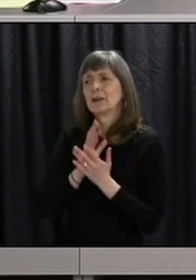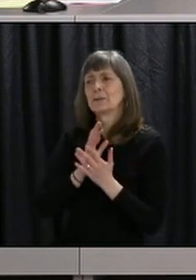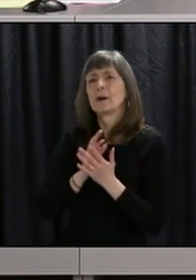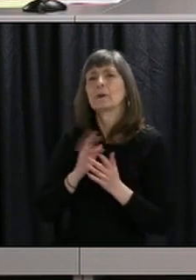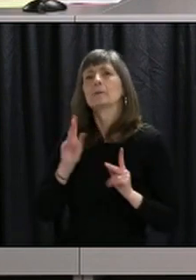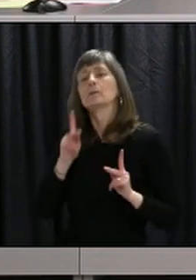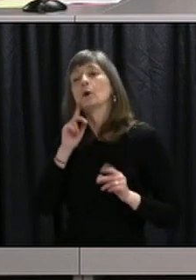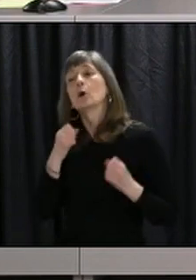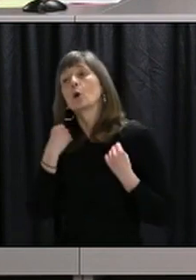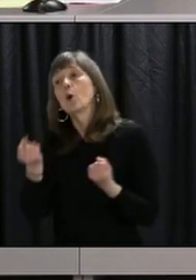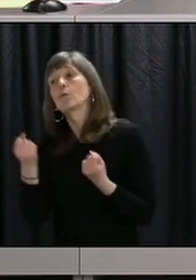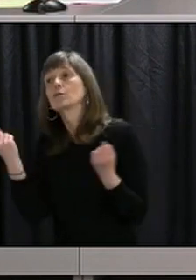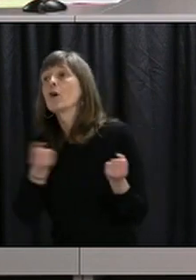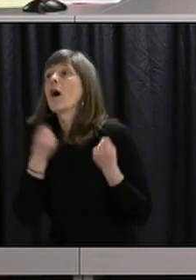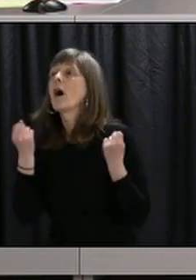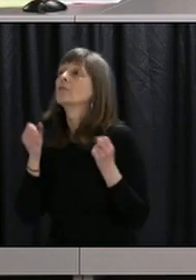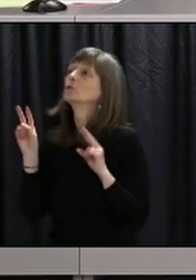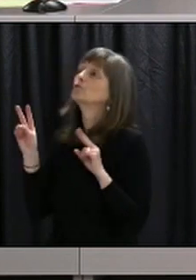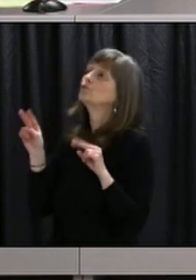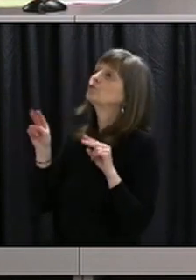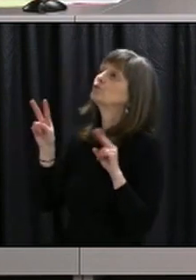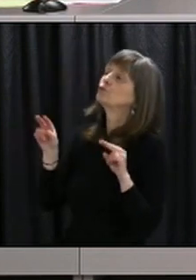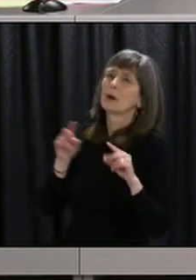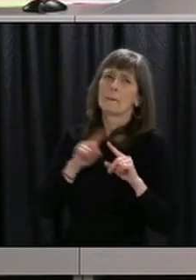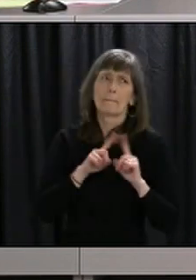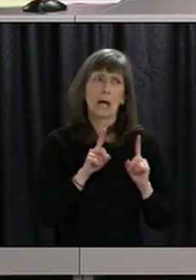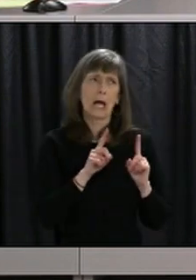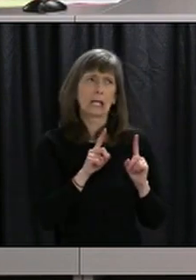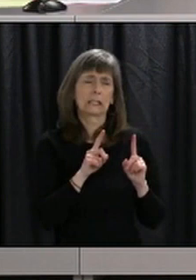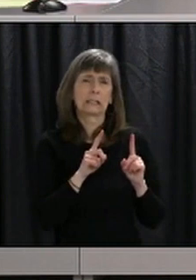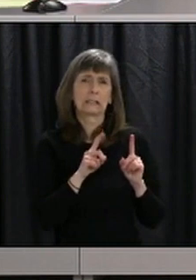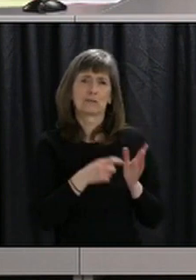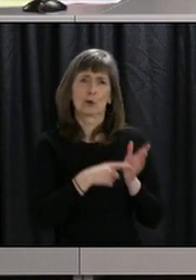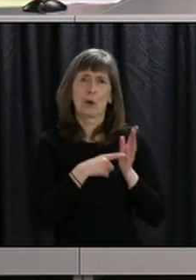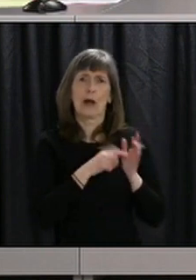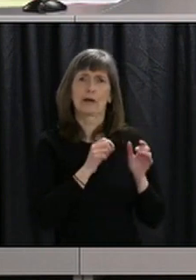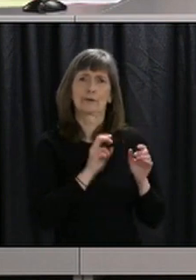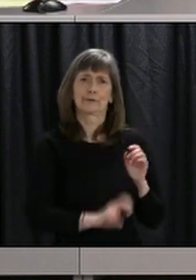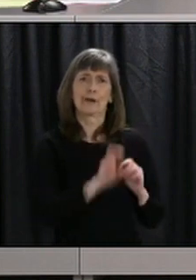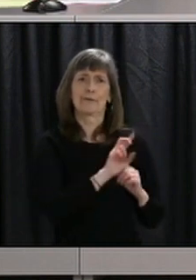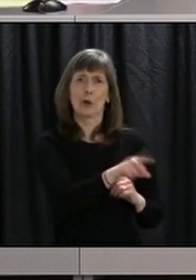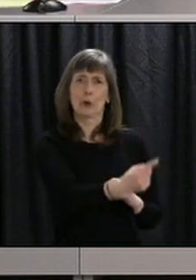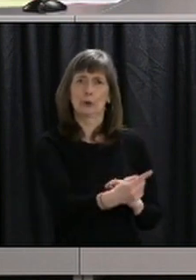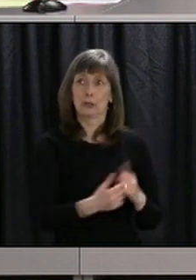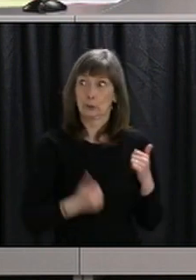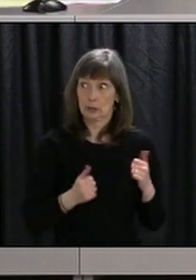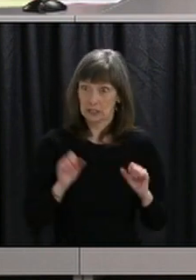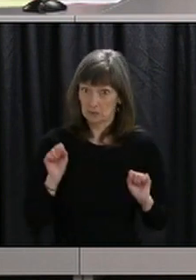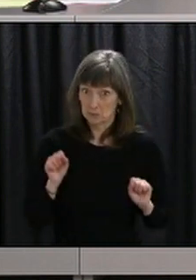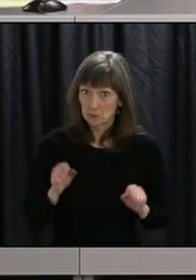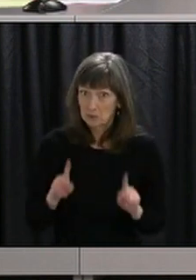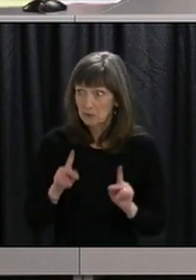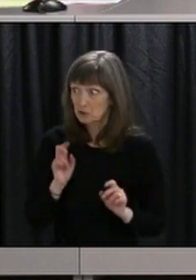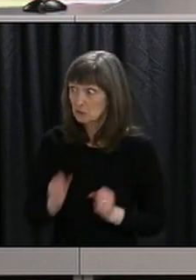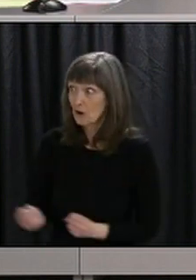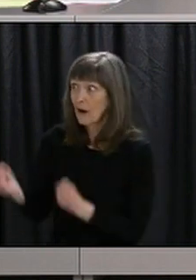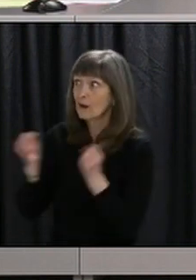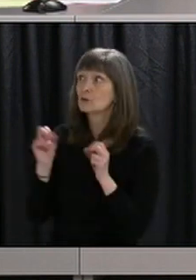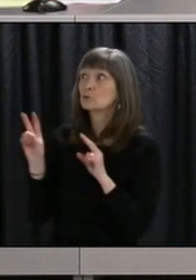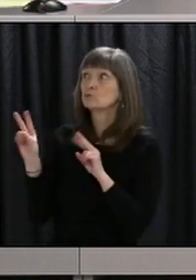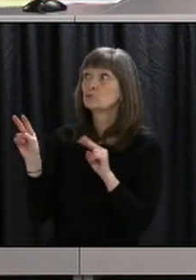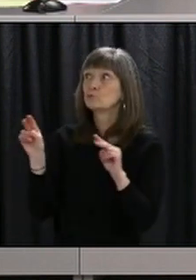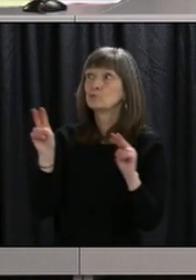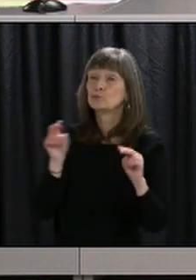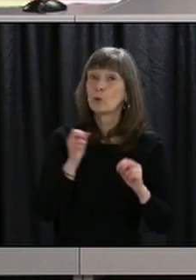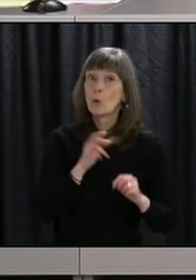scenery, but then we're also hearing don't do any non-essential travel. What are the guidelines? Can I go for a drive around town? Can I